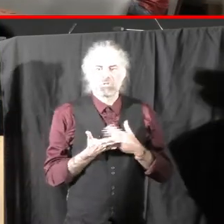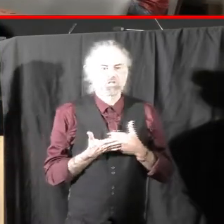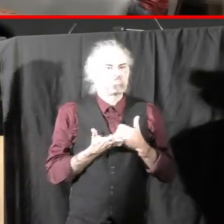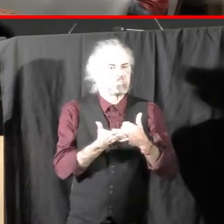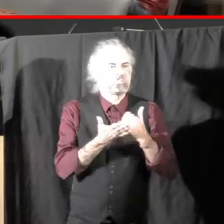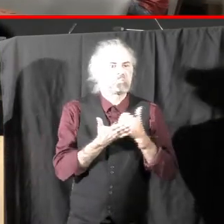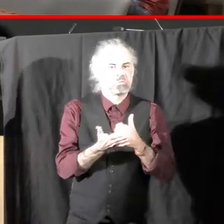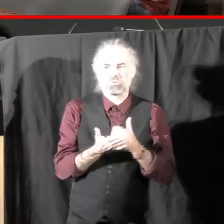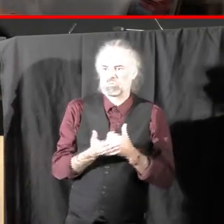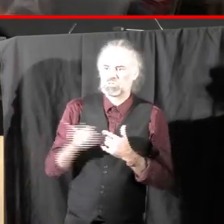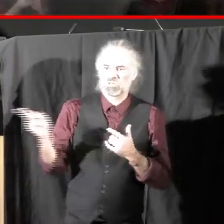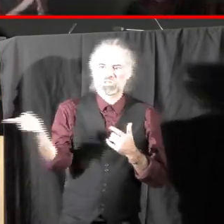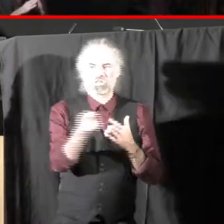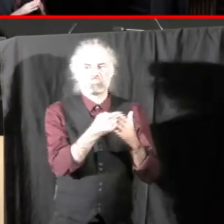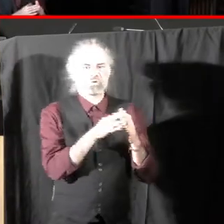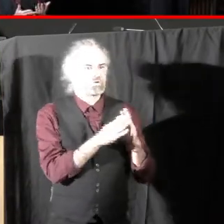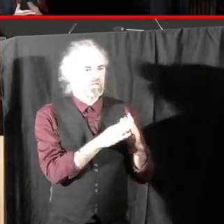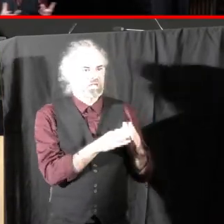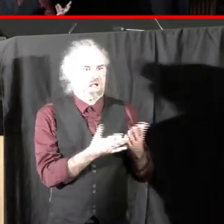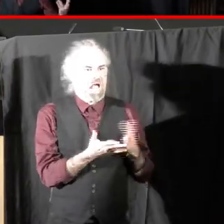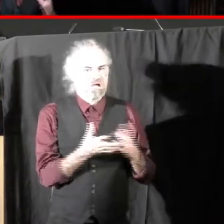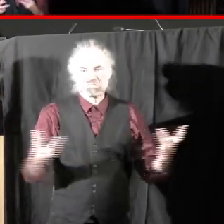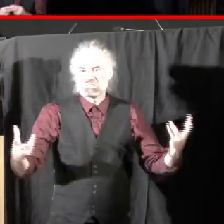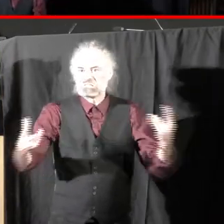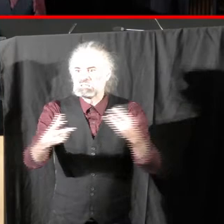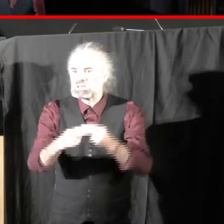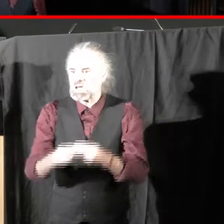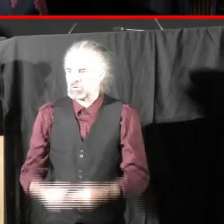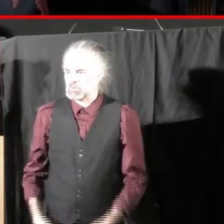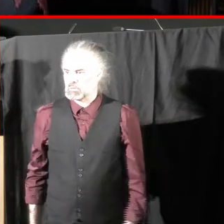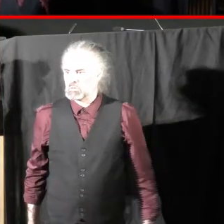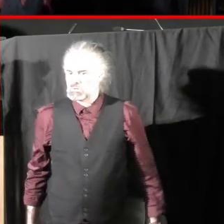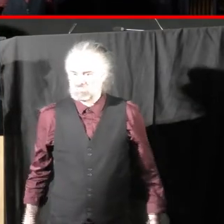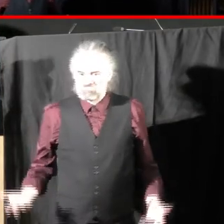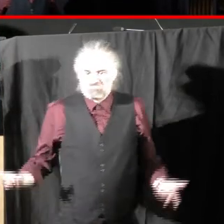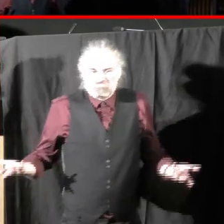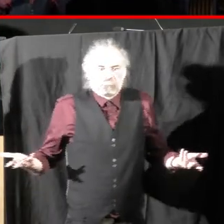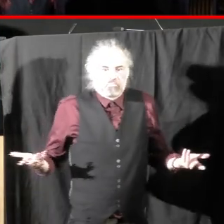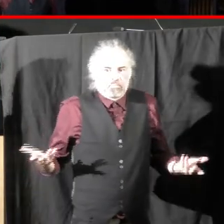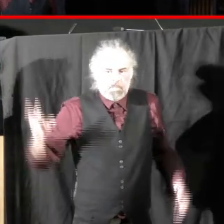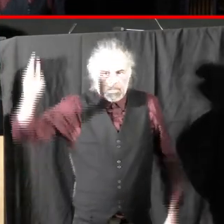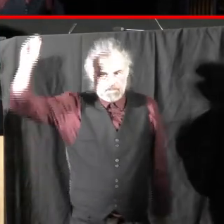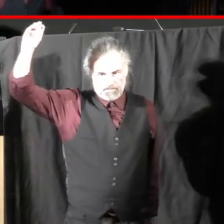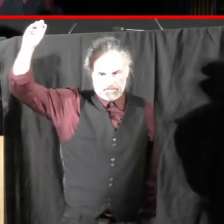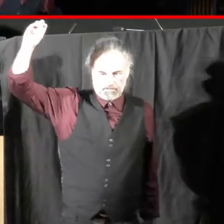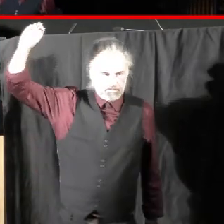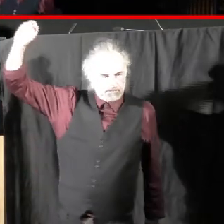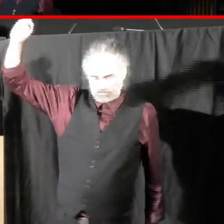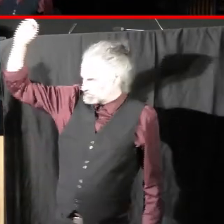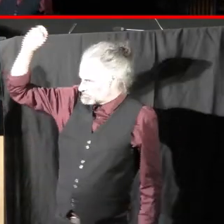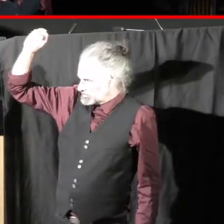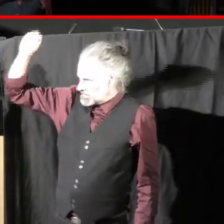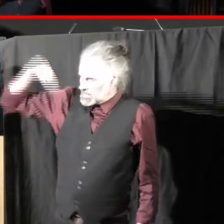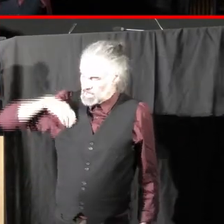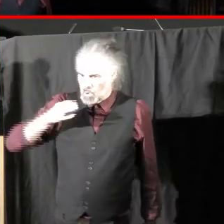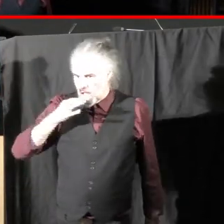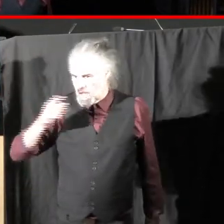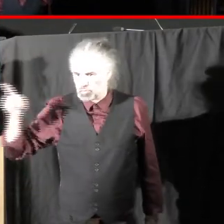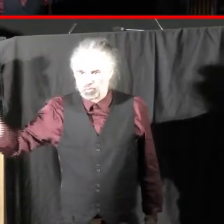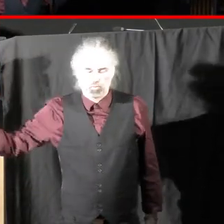How do we support the workers? How can we get this together as a community? I'm going to pause for a second, and I'm going to ask